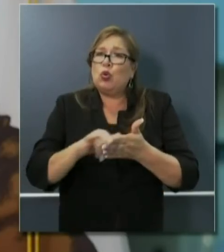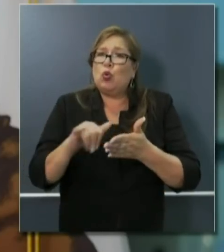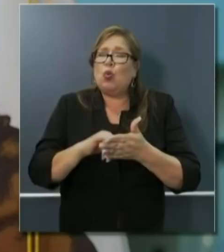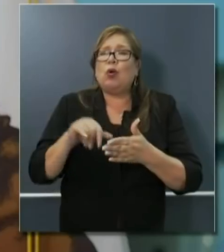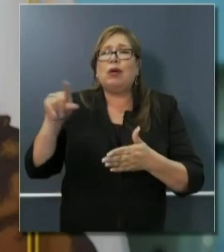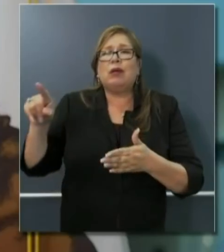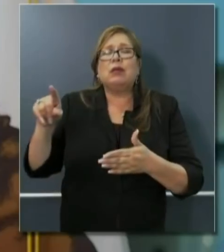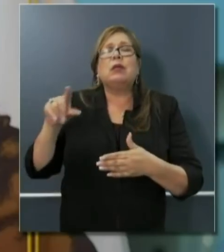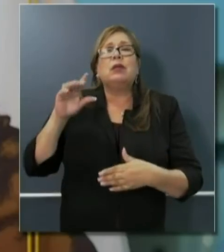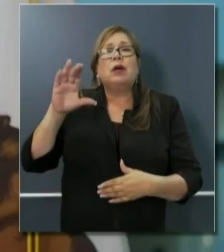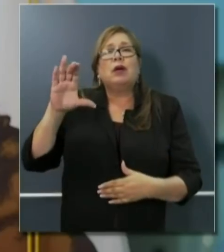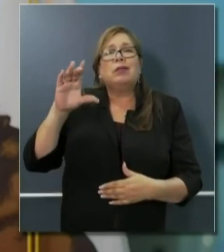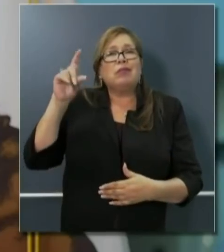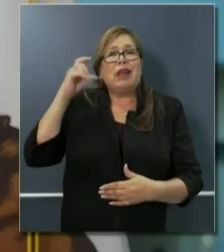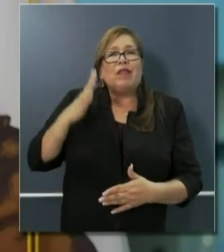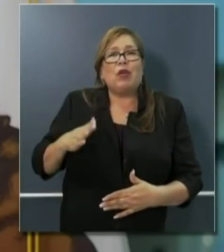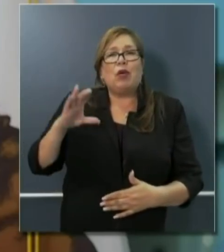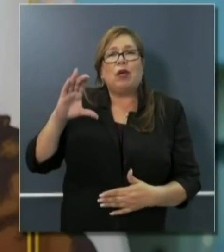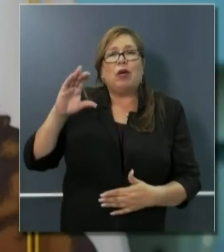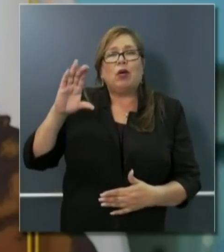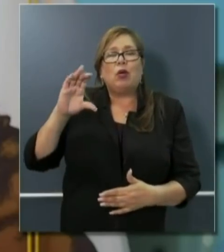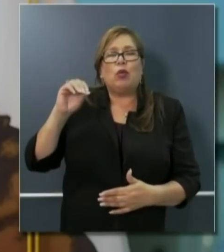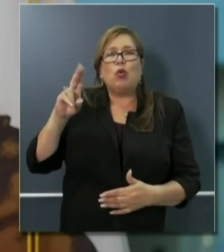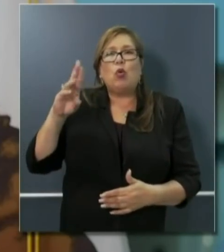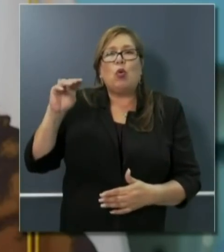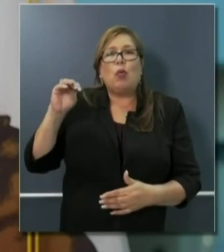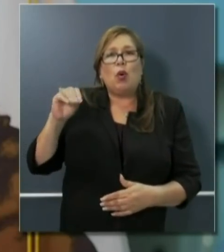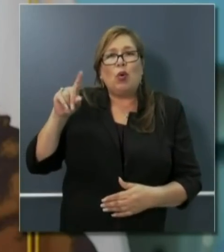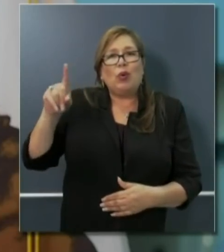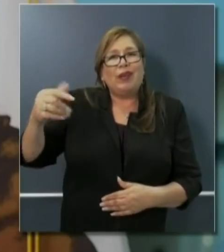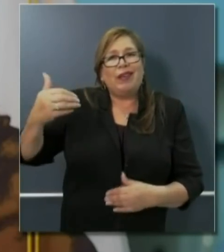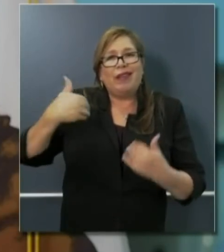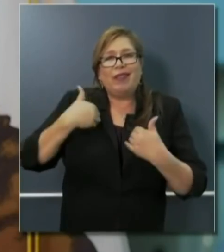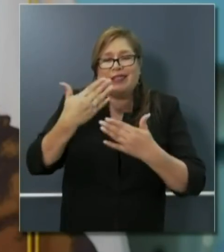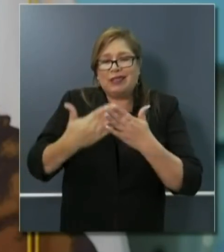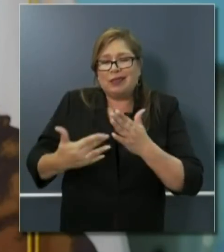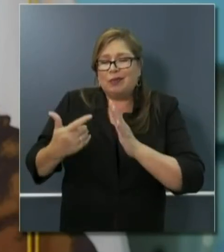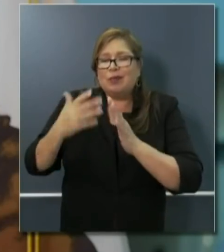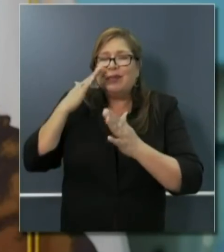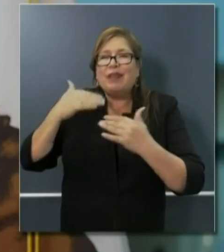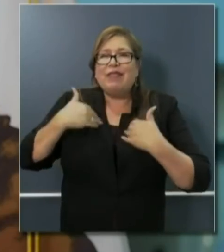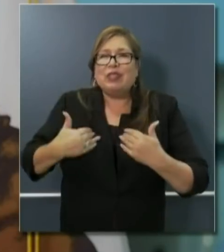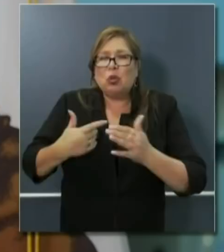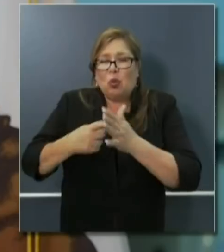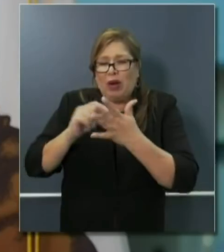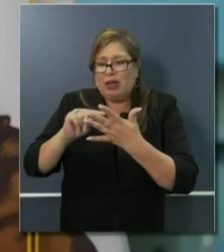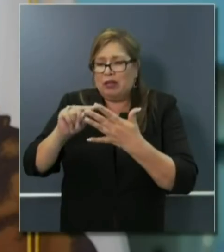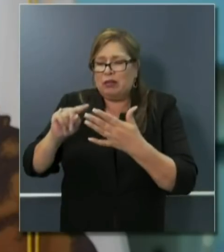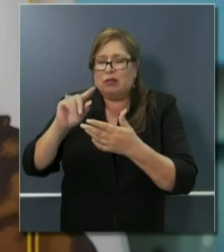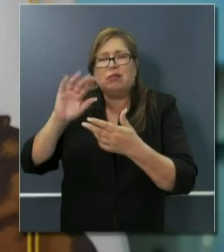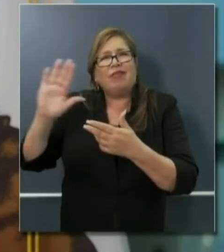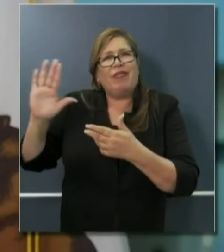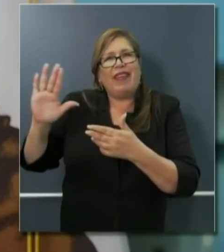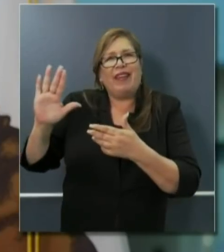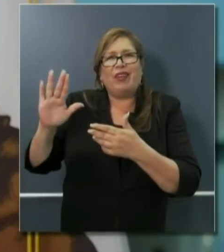requirements for people like NPs, physician assistants, nurse anesthetists. Could you walk me through your decision not to do that,